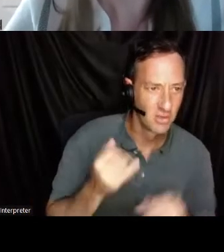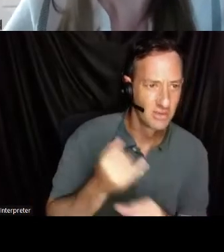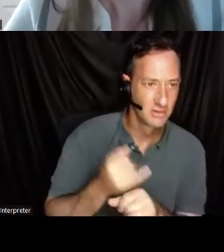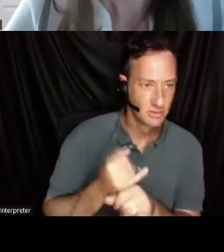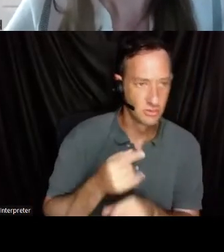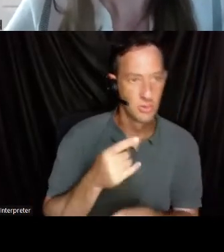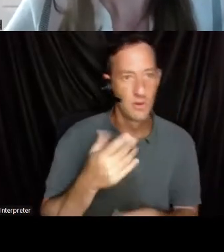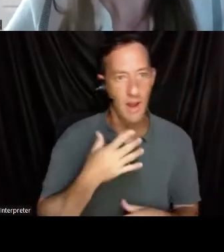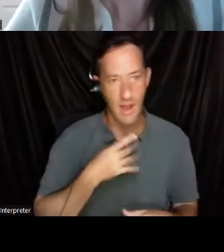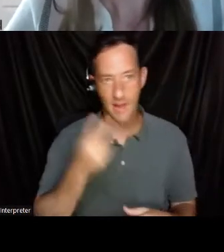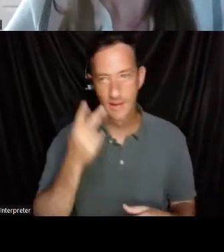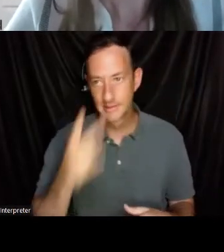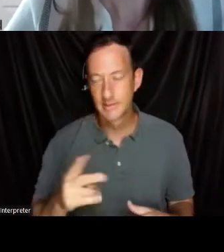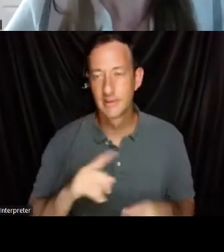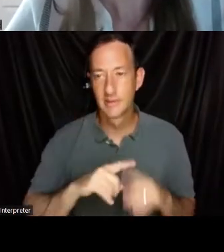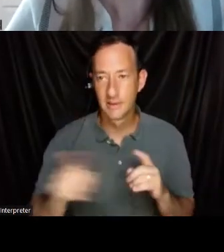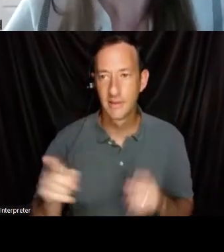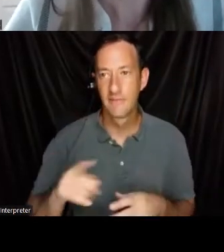lot of